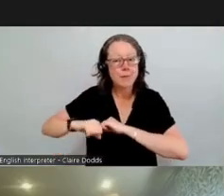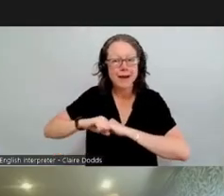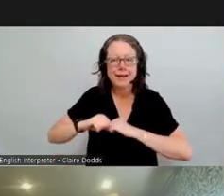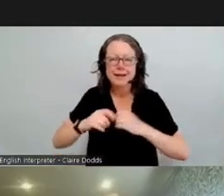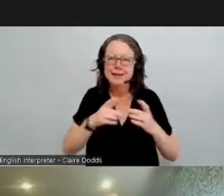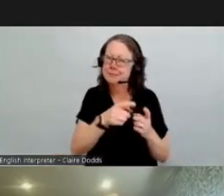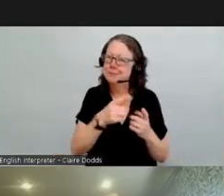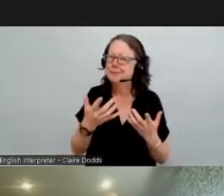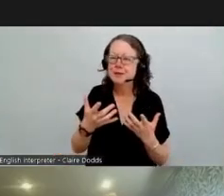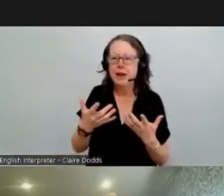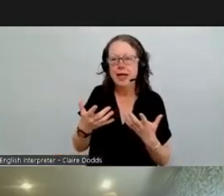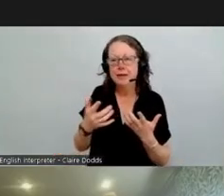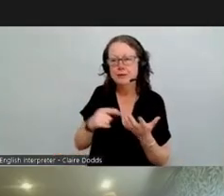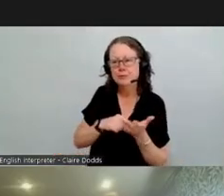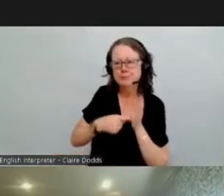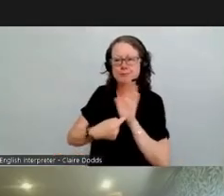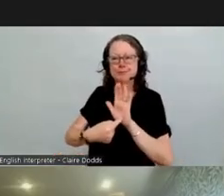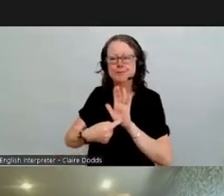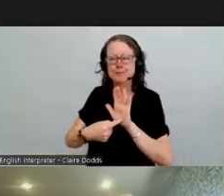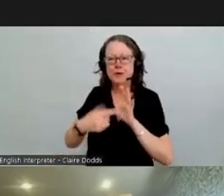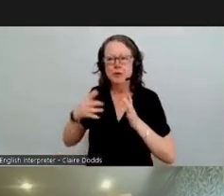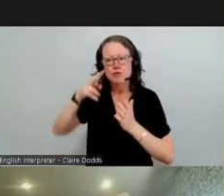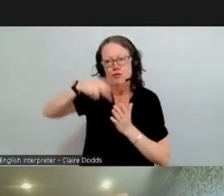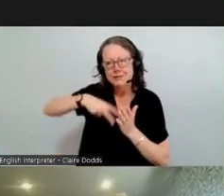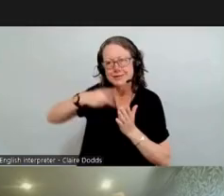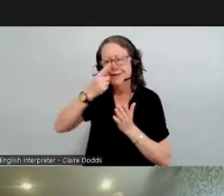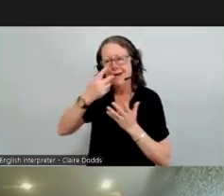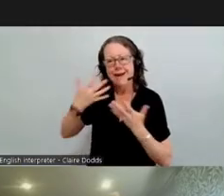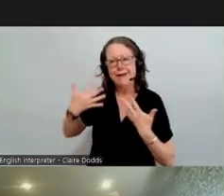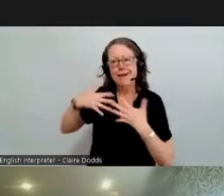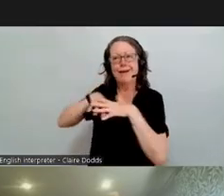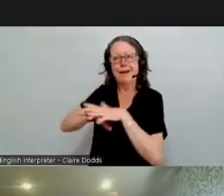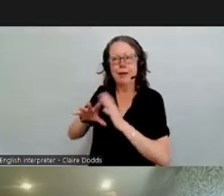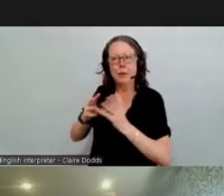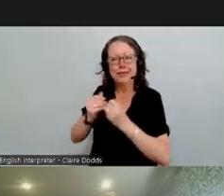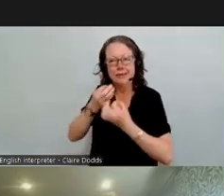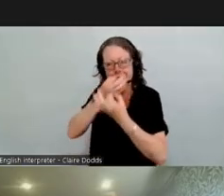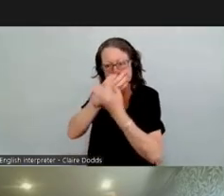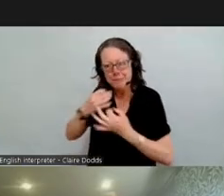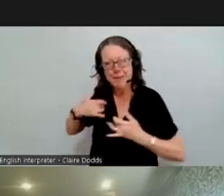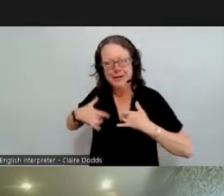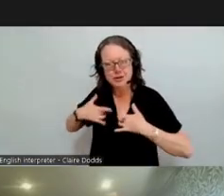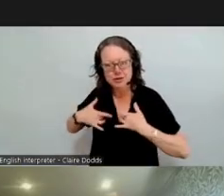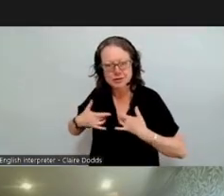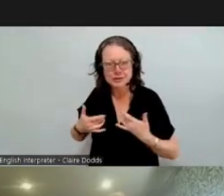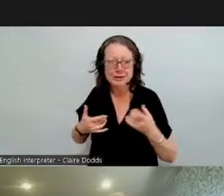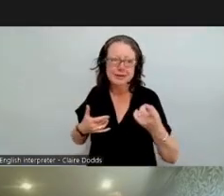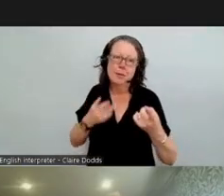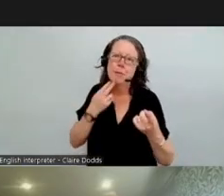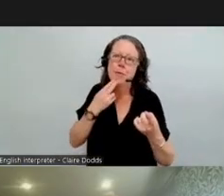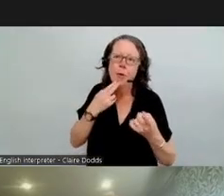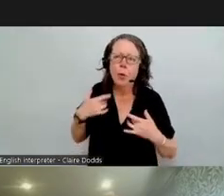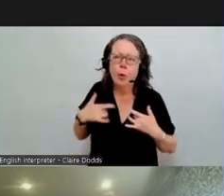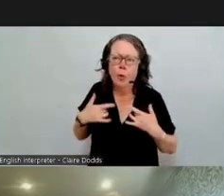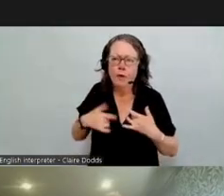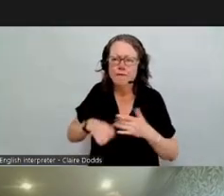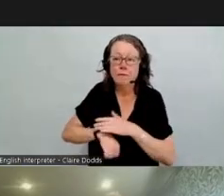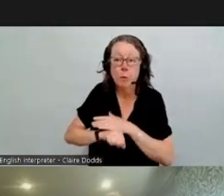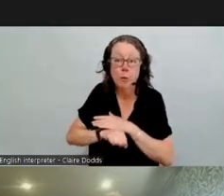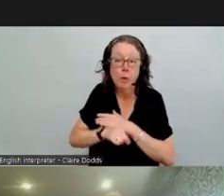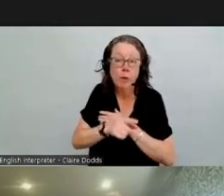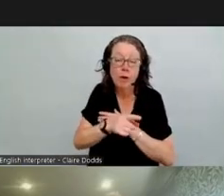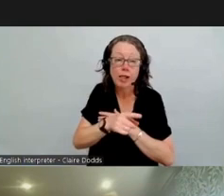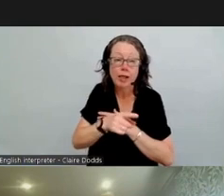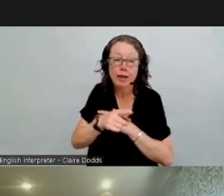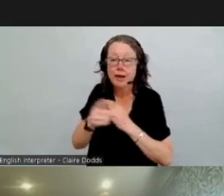integrated into our existing passions. So here you've got a teenage boy who's clearly mad about football, reading even deeper into it by reading